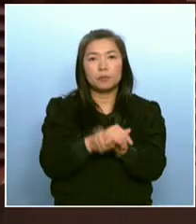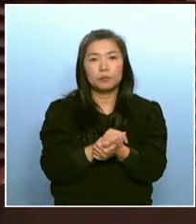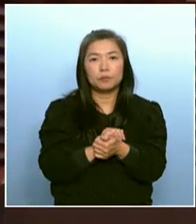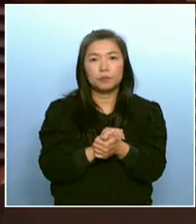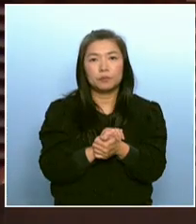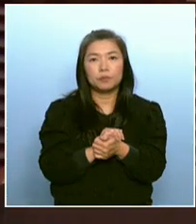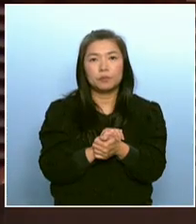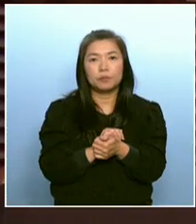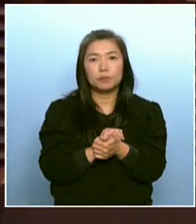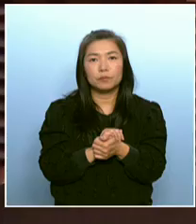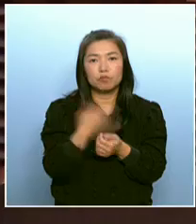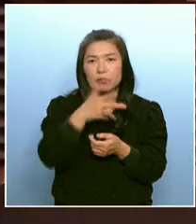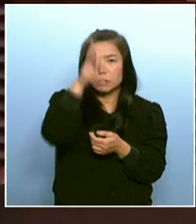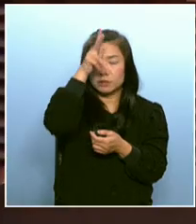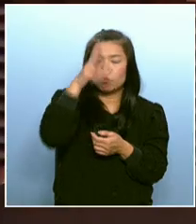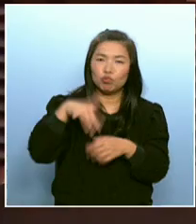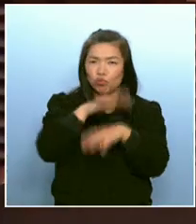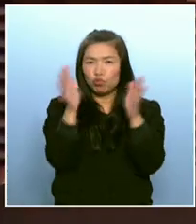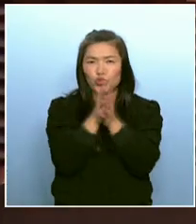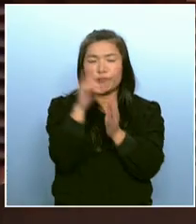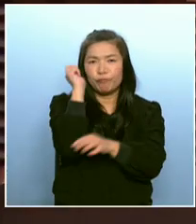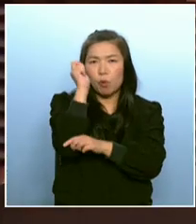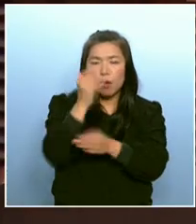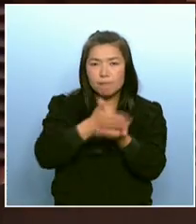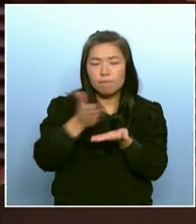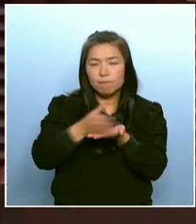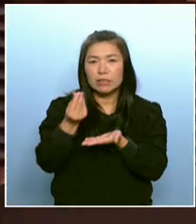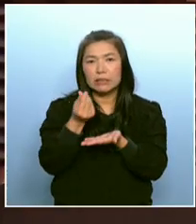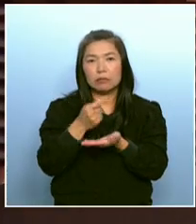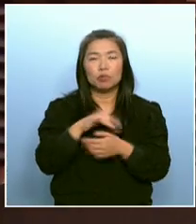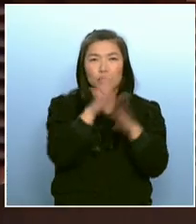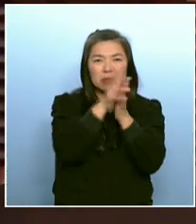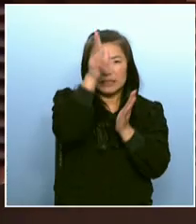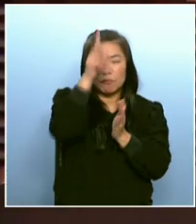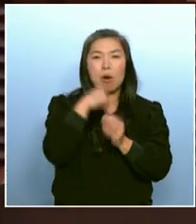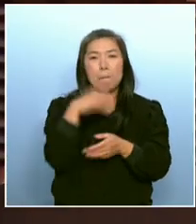the figure. We'll have to wait for the tender to be done first.